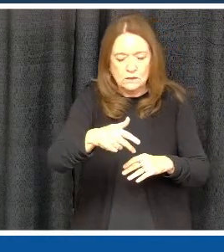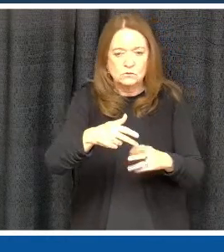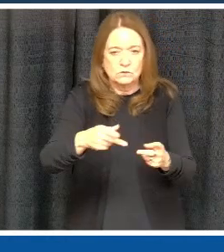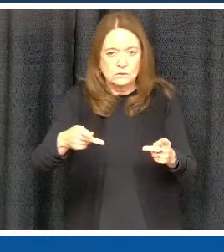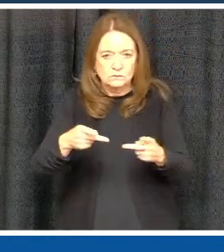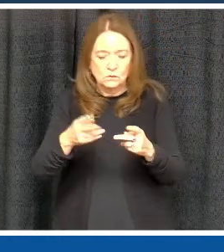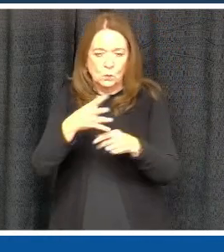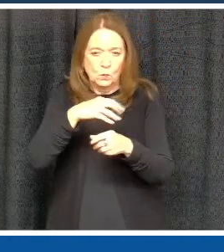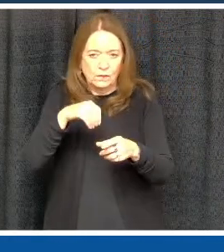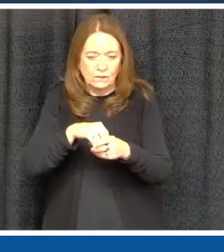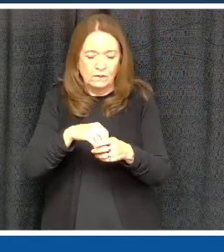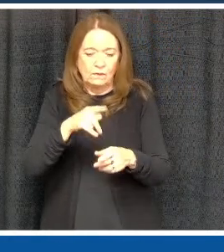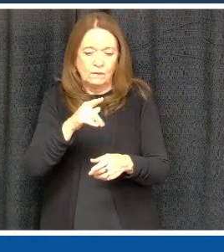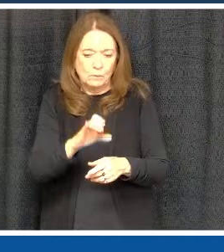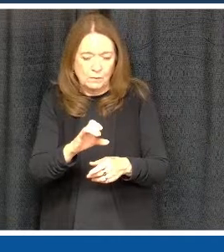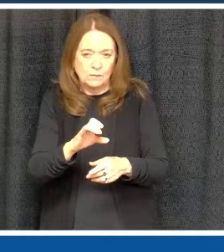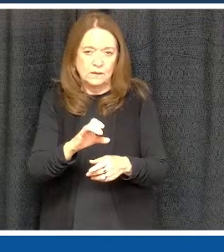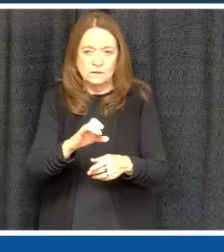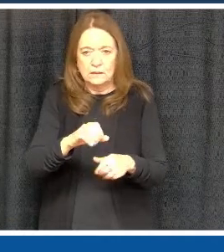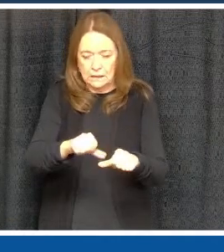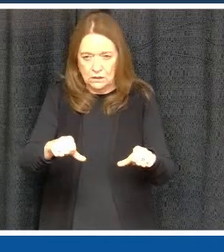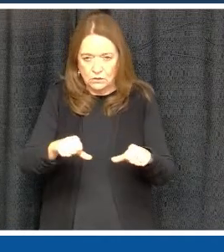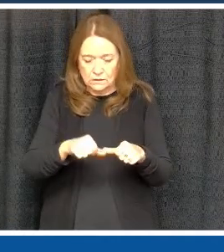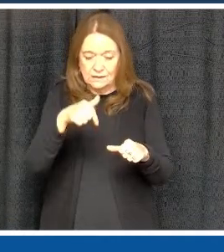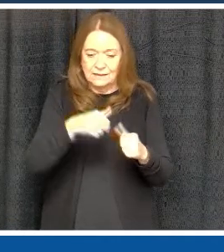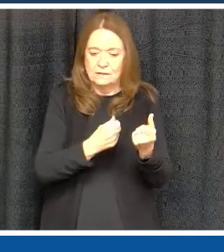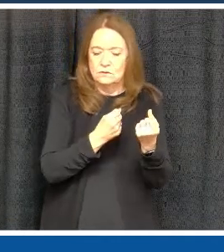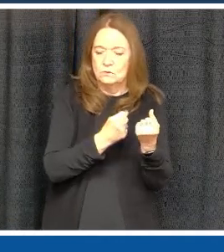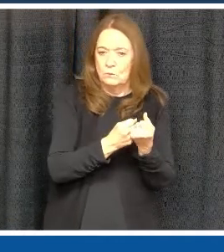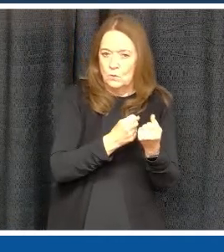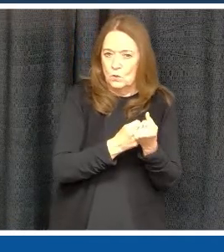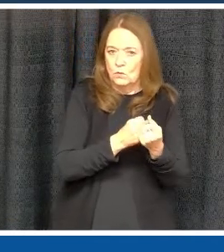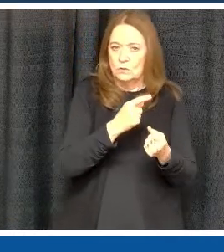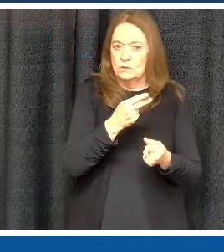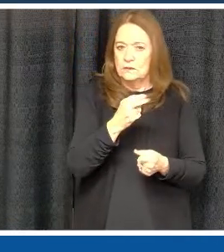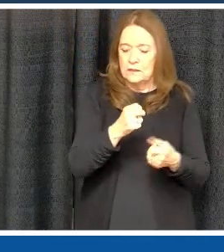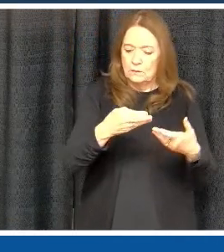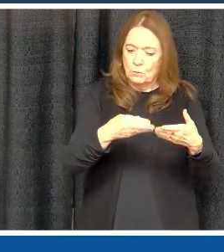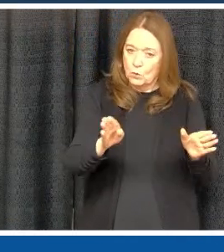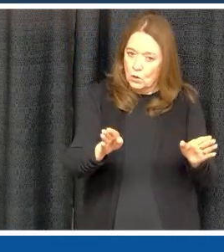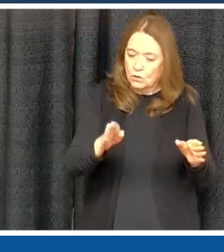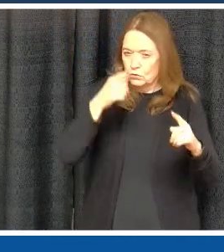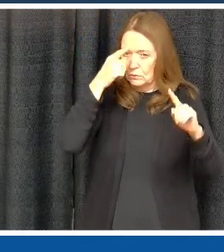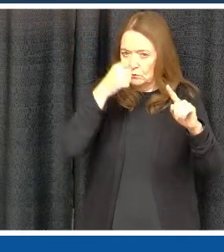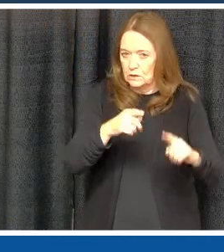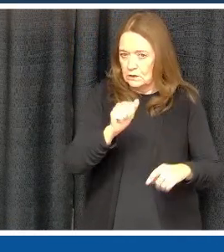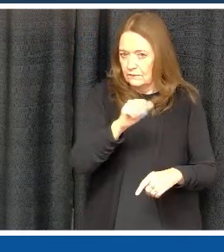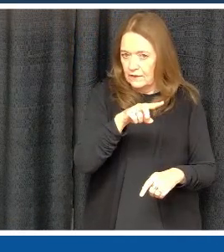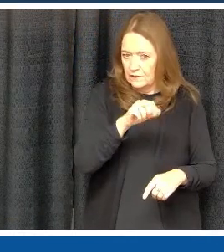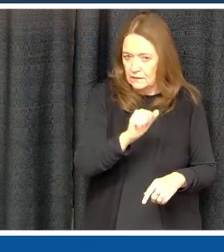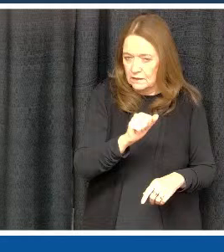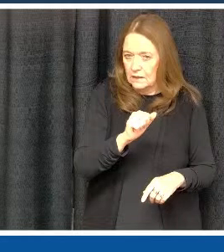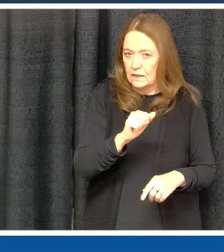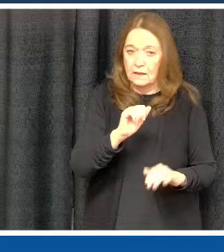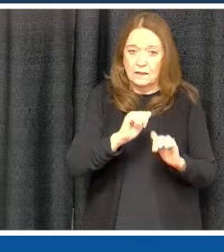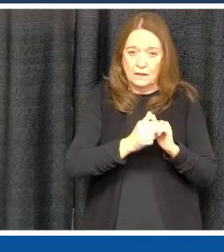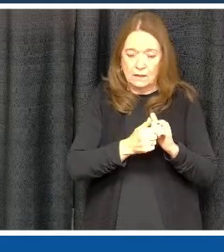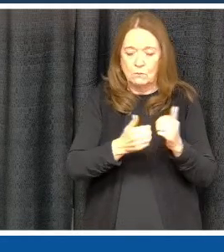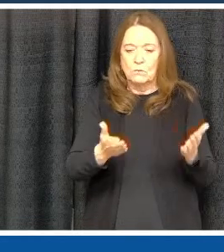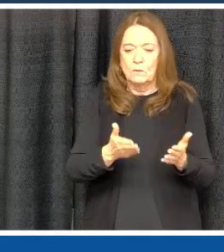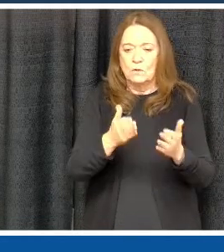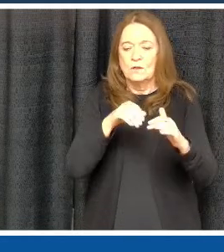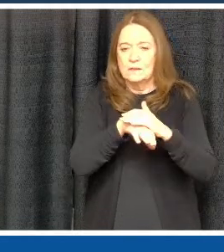within the public right-of-way. This supports the broader objectives of ADA by promoting accessibility